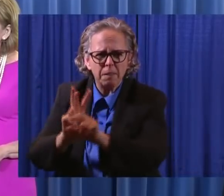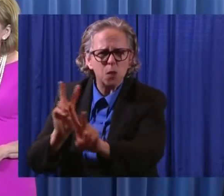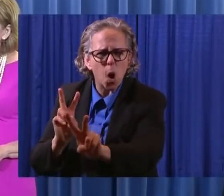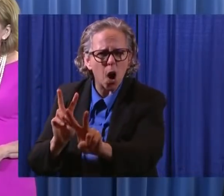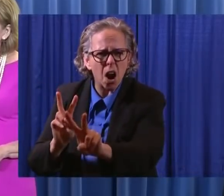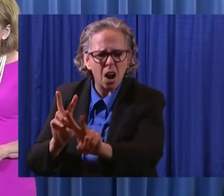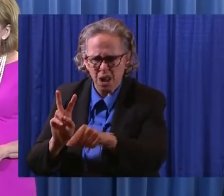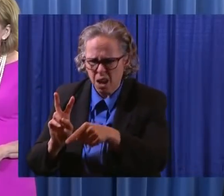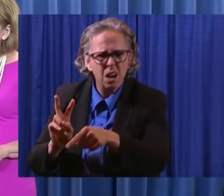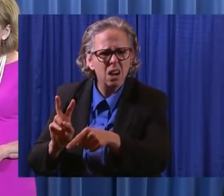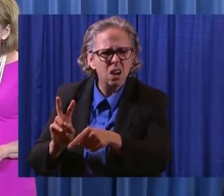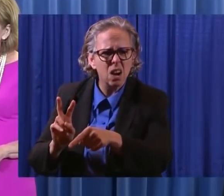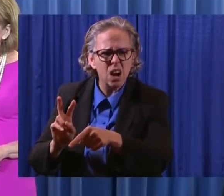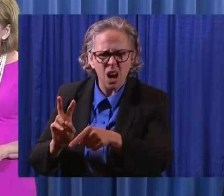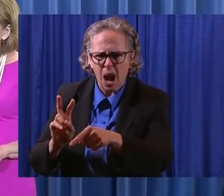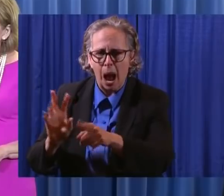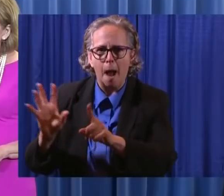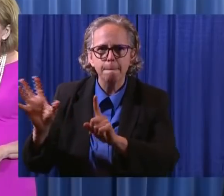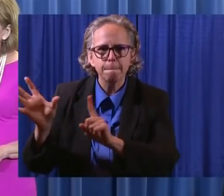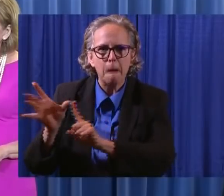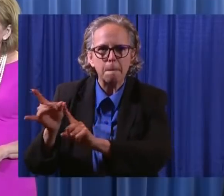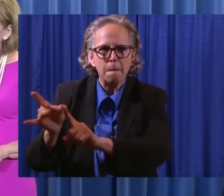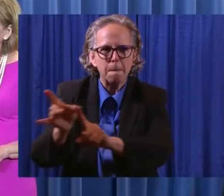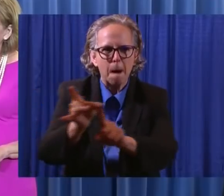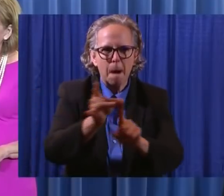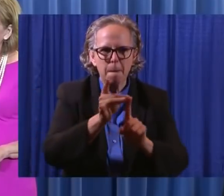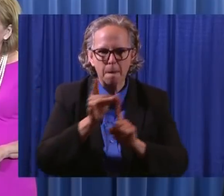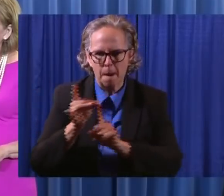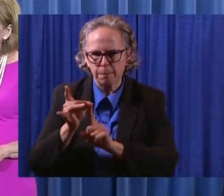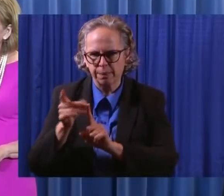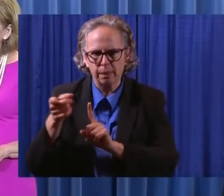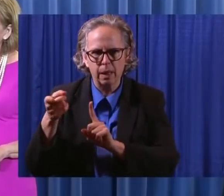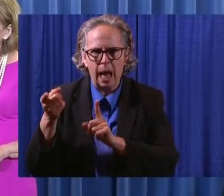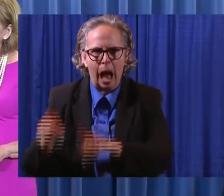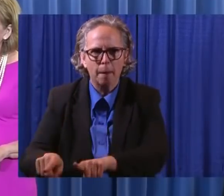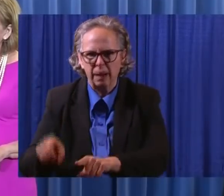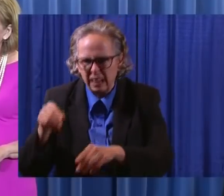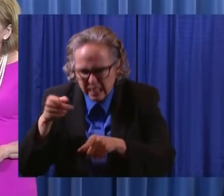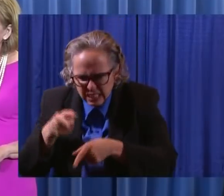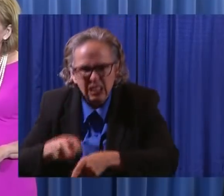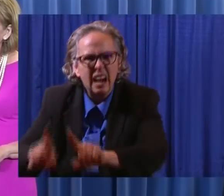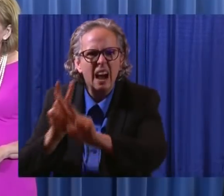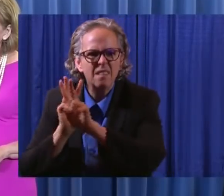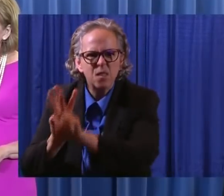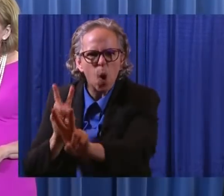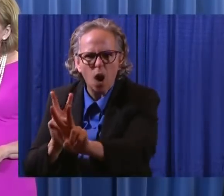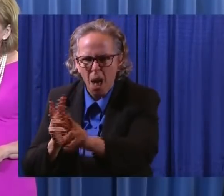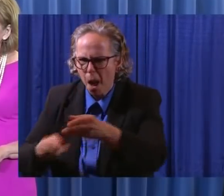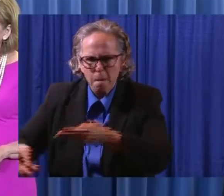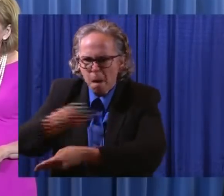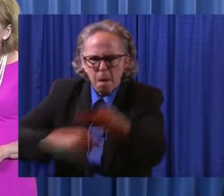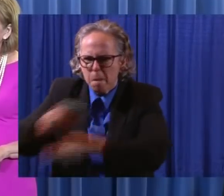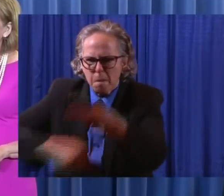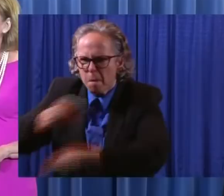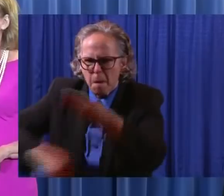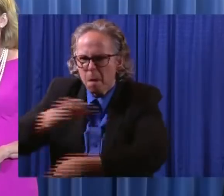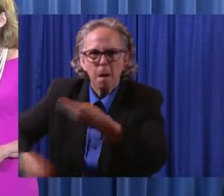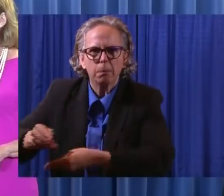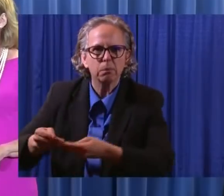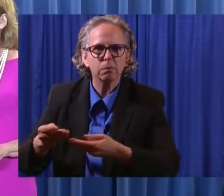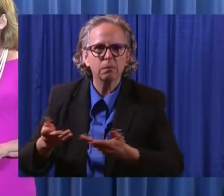got it at the funeral, tragically, horribly. So this virus is here. Anybody that tells you that this virus is not here